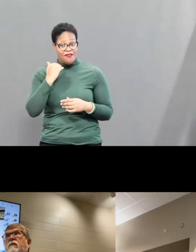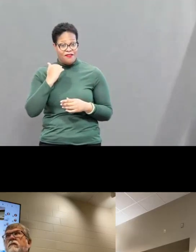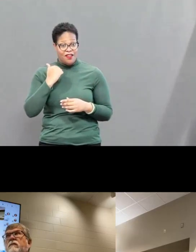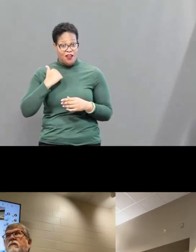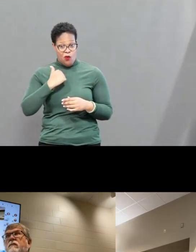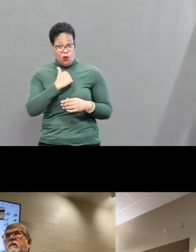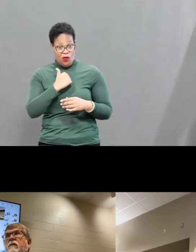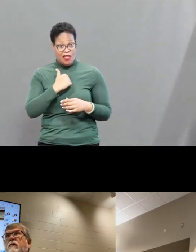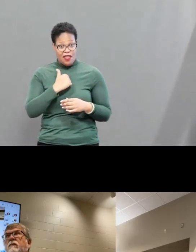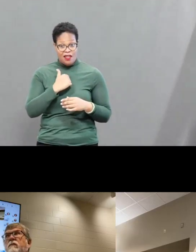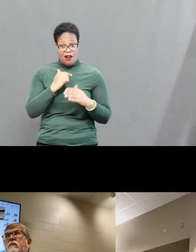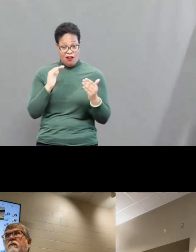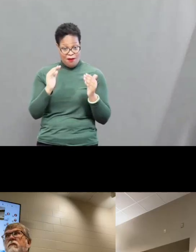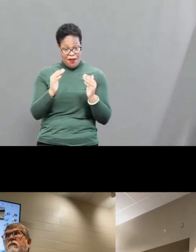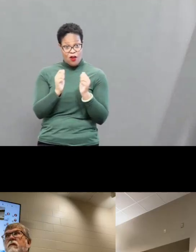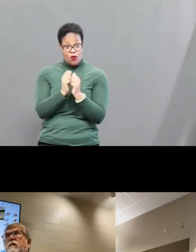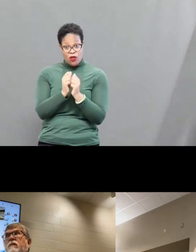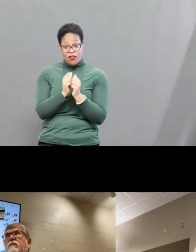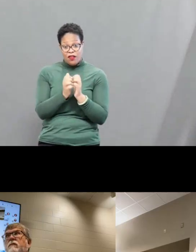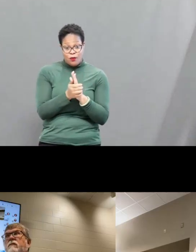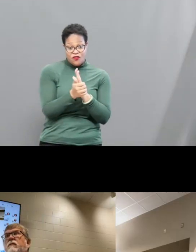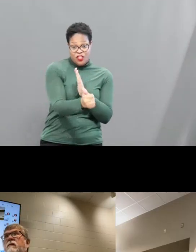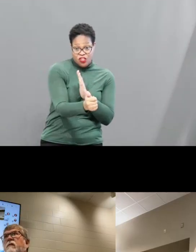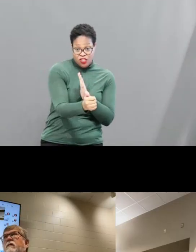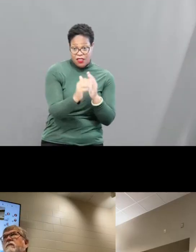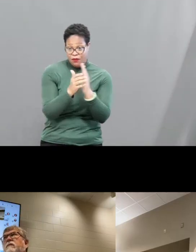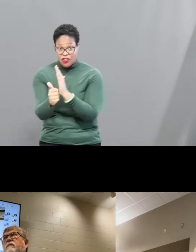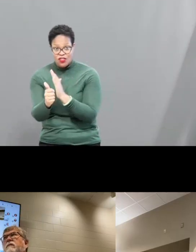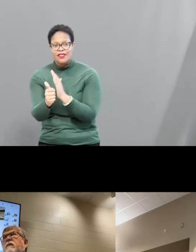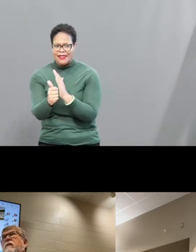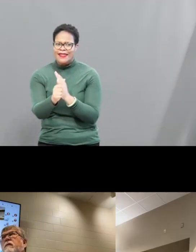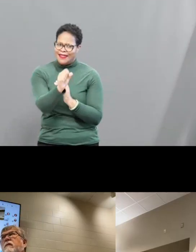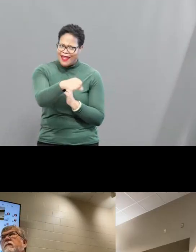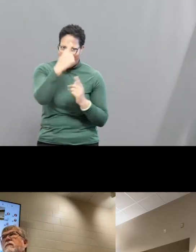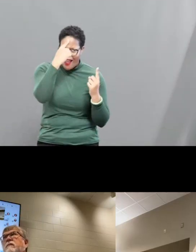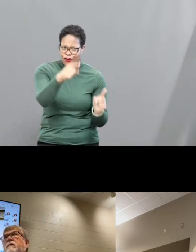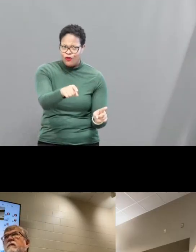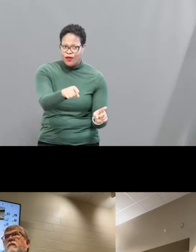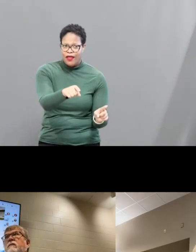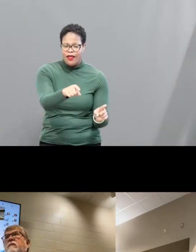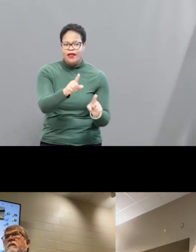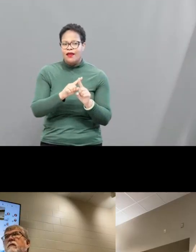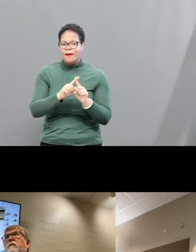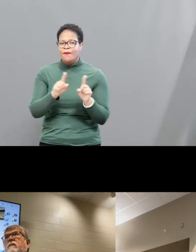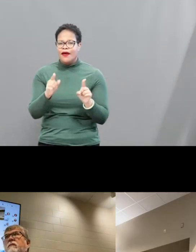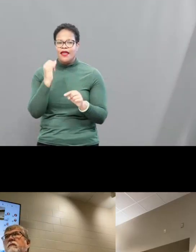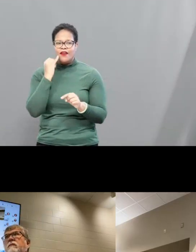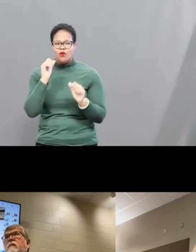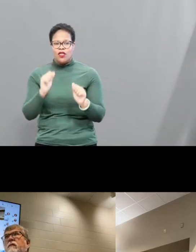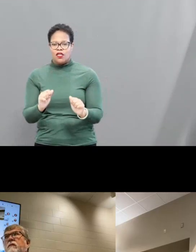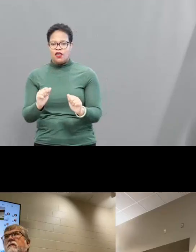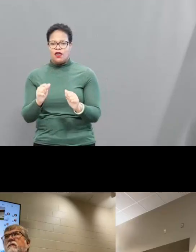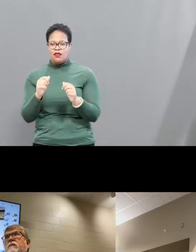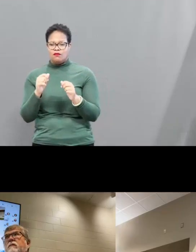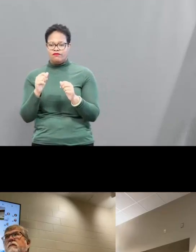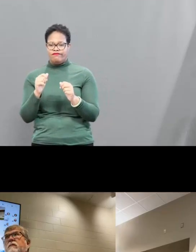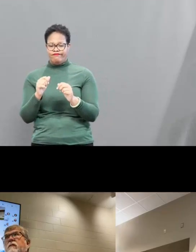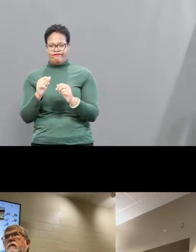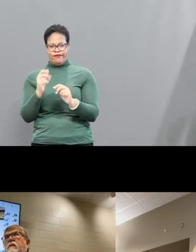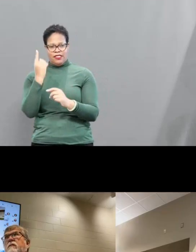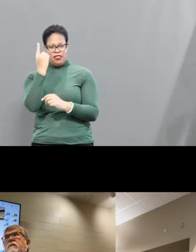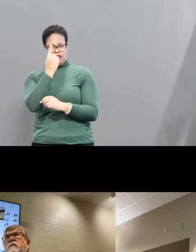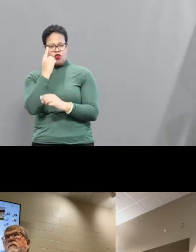same proficiency rate as the other schools, yes, I would agree with you on that. But I think if we could look more at the